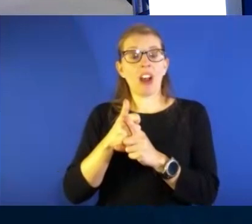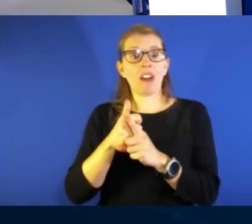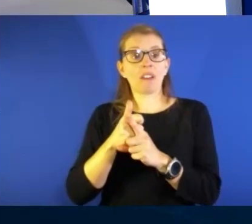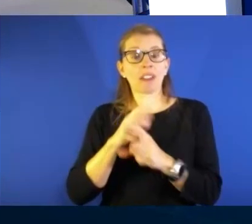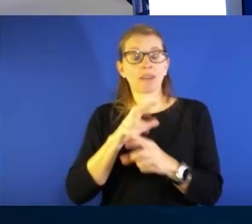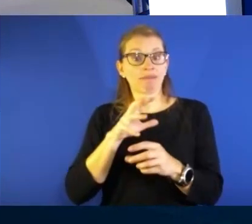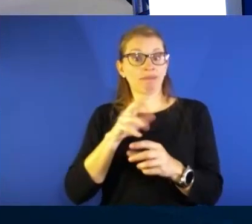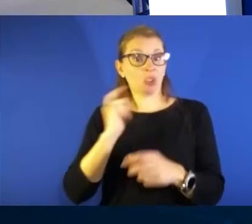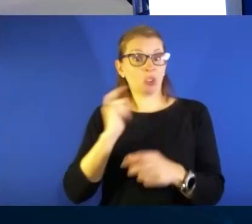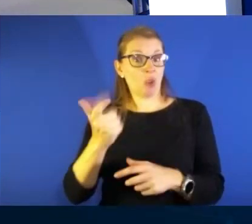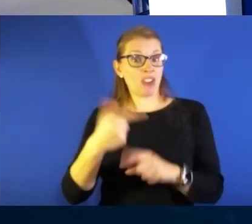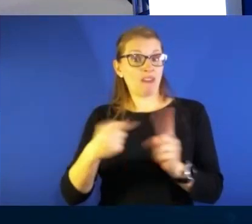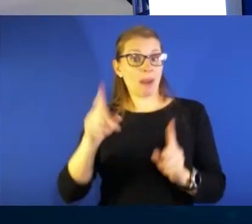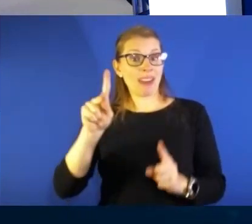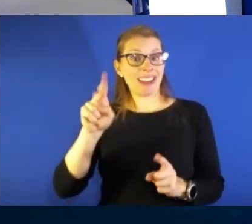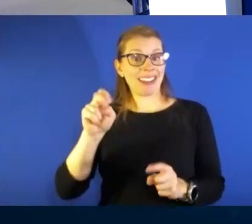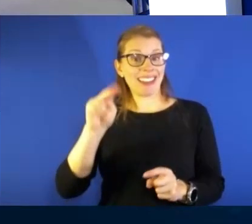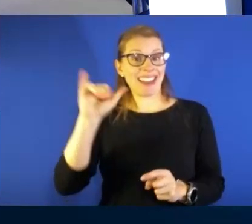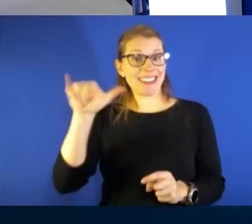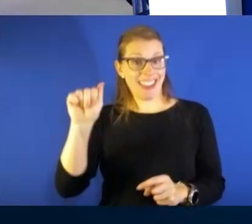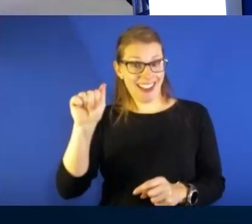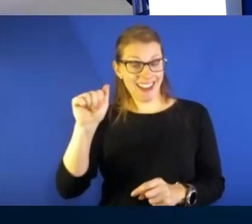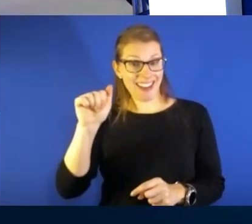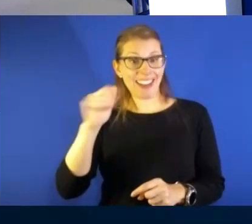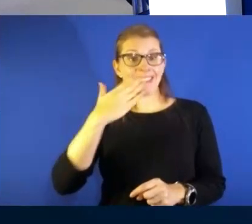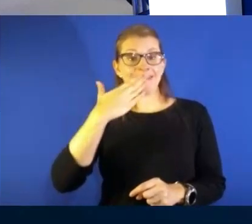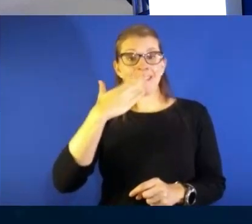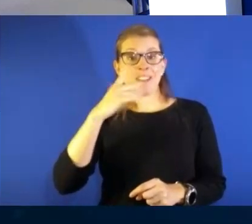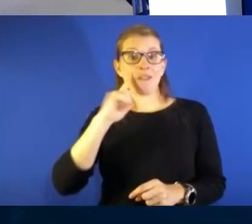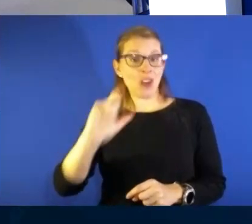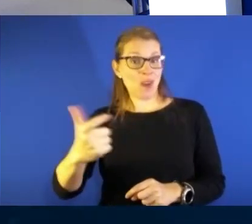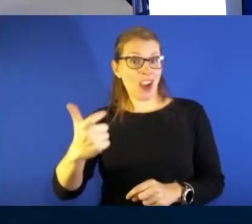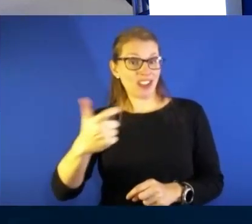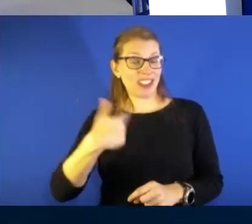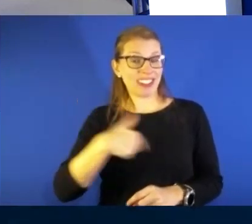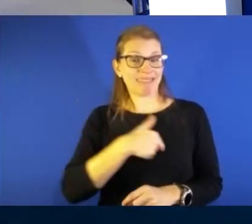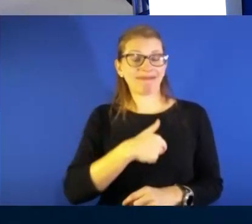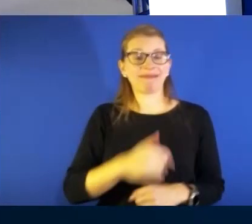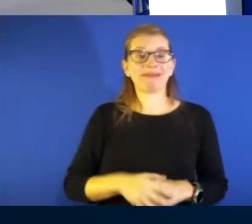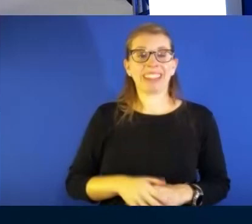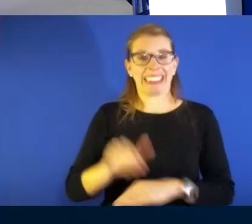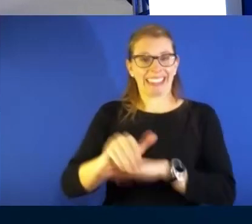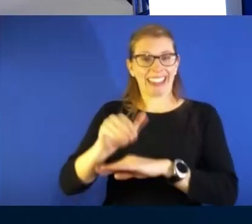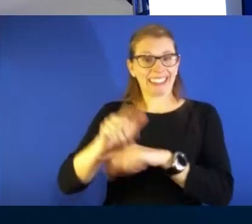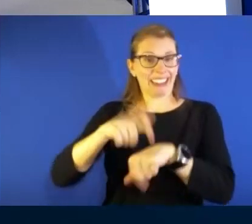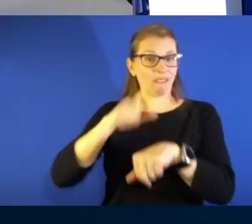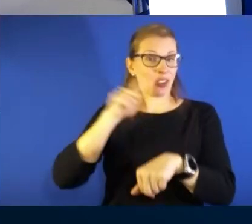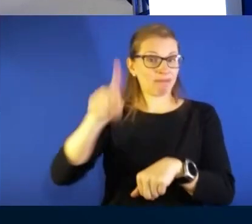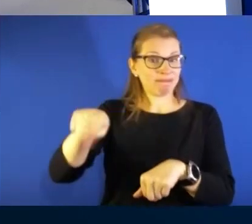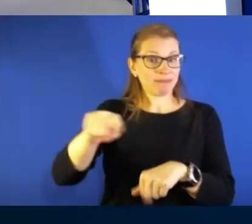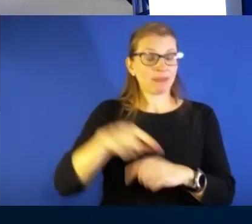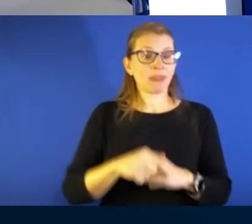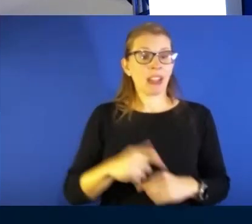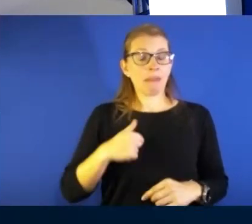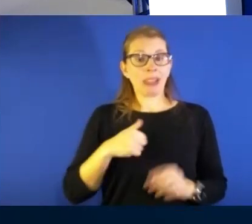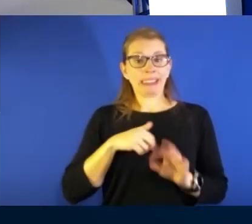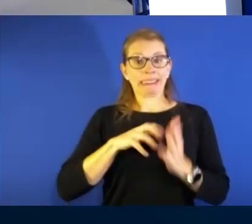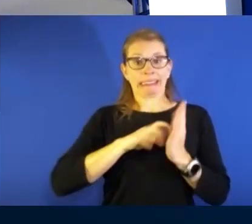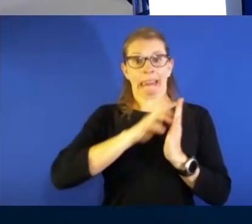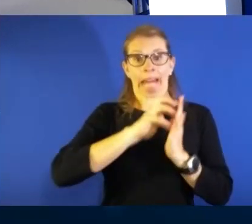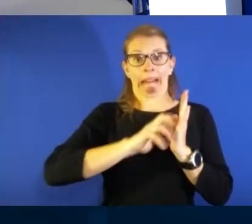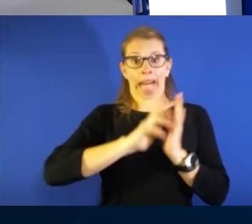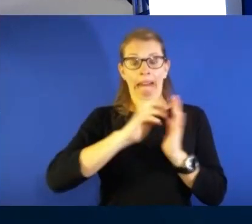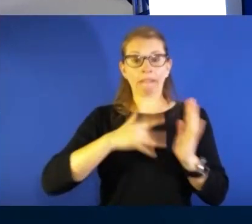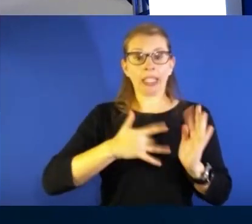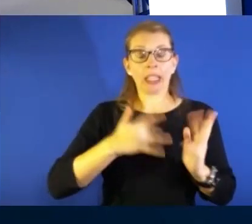good evening to you, and thank you for joining us. Kenya. Love that. Okay, so follow-up question. I had a tingling feeling and some bad